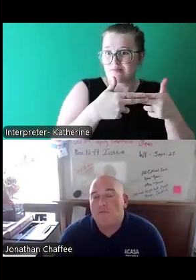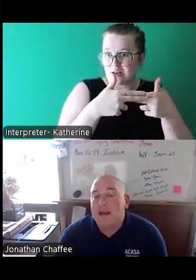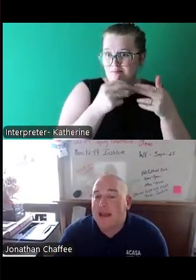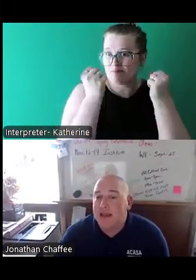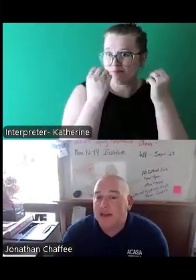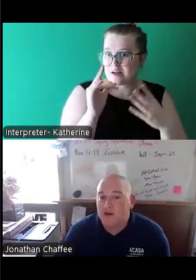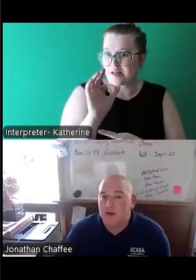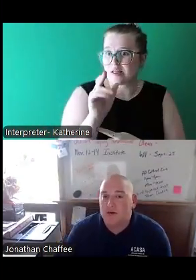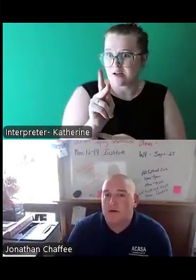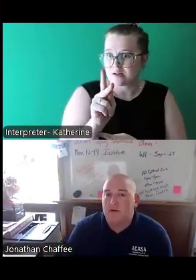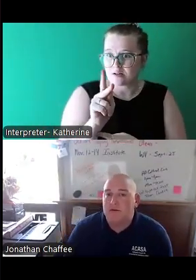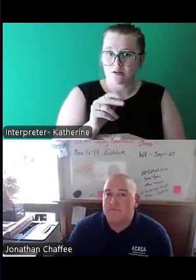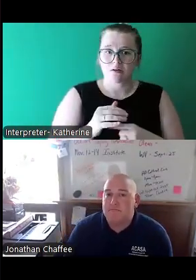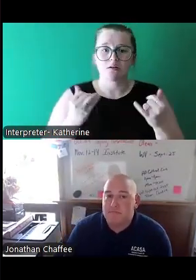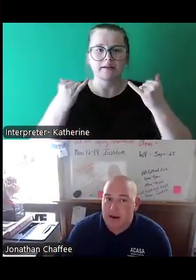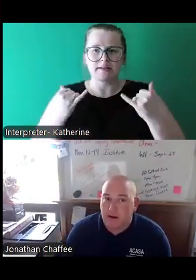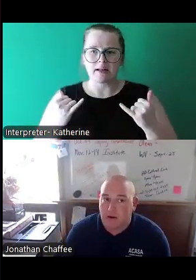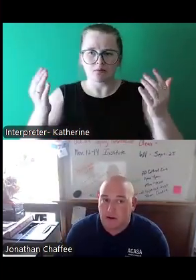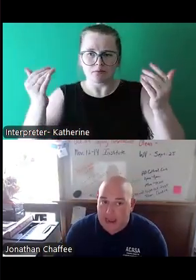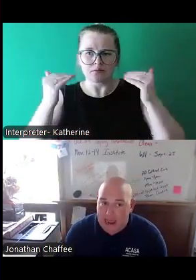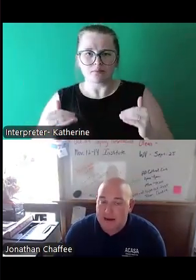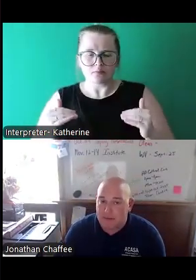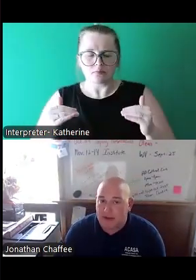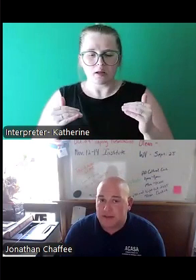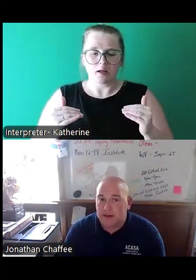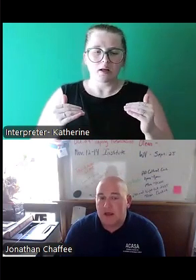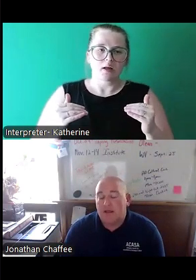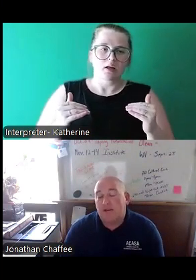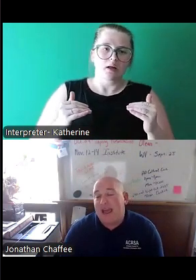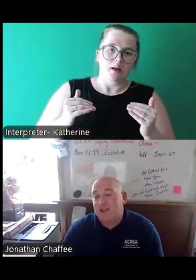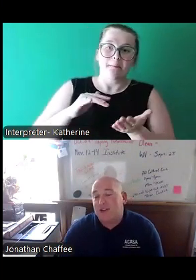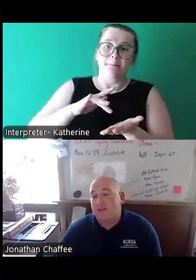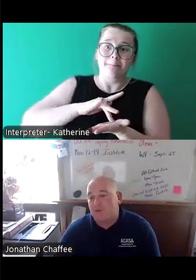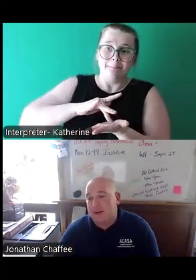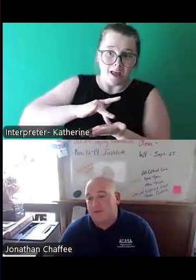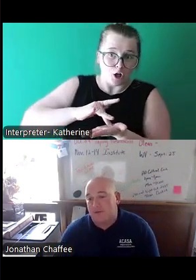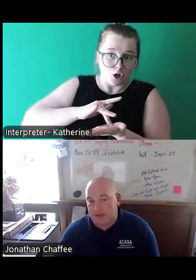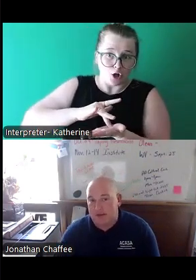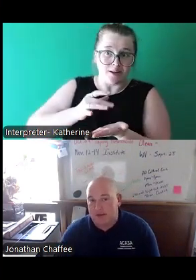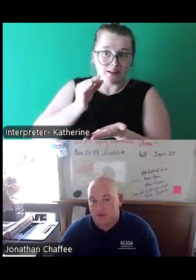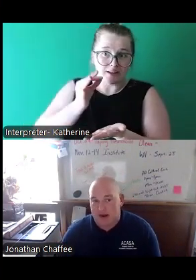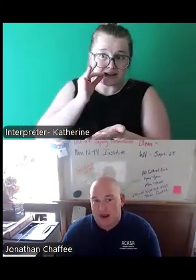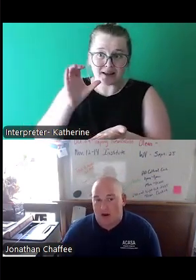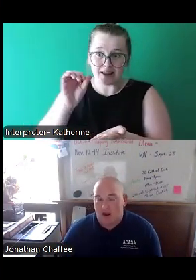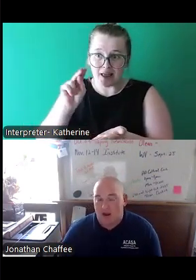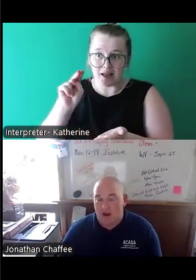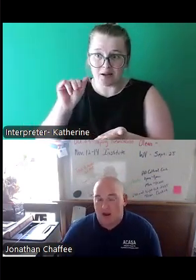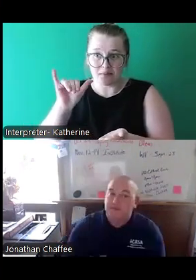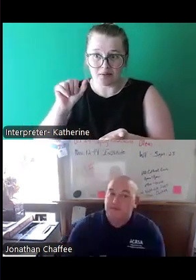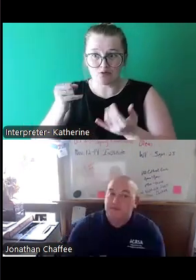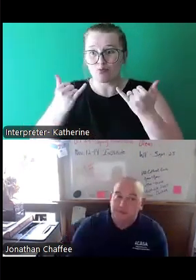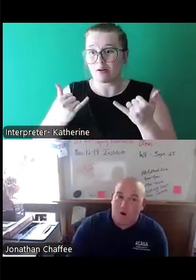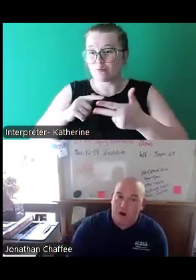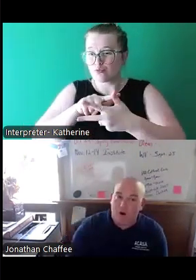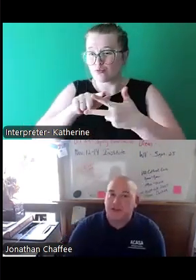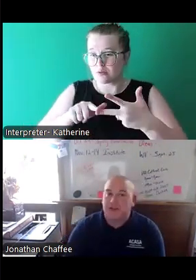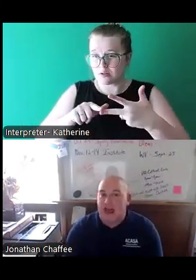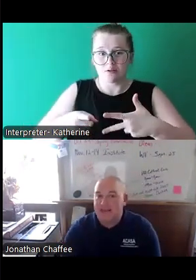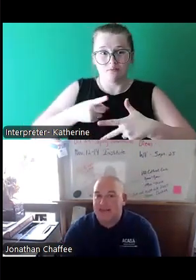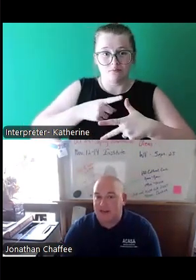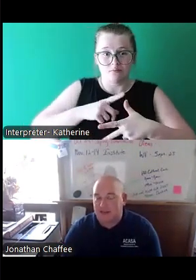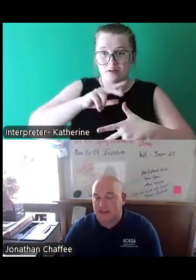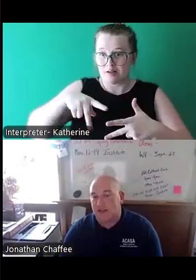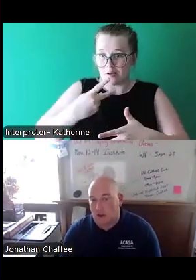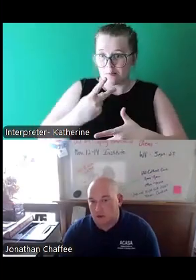So when we get to medical cannabis, there's actually 3 different types right now. You have type 1, which is